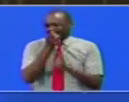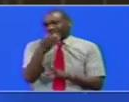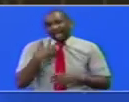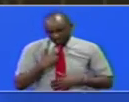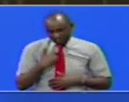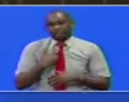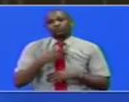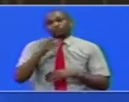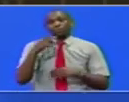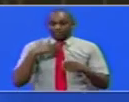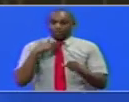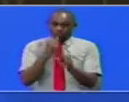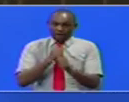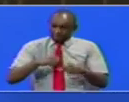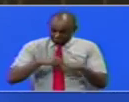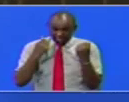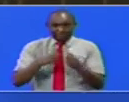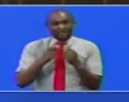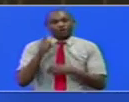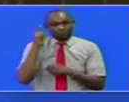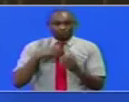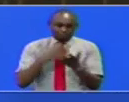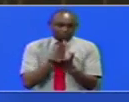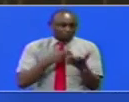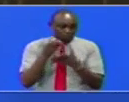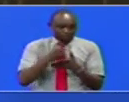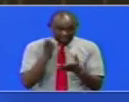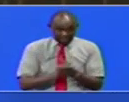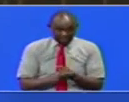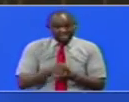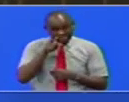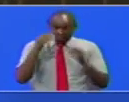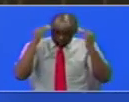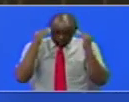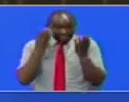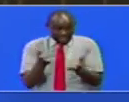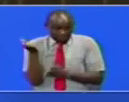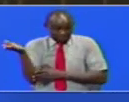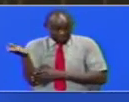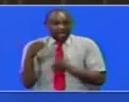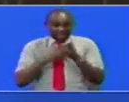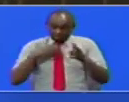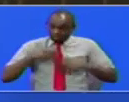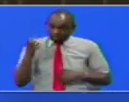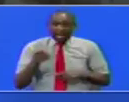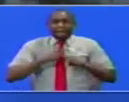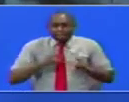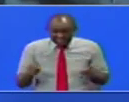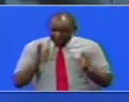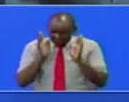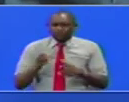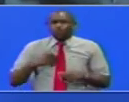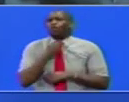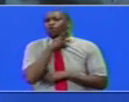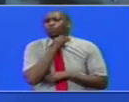there was enough evidence to prosecute the officers for flouting the procurement laws. That matter is in court, as we say, under the Corruption Court. But the petitioner, this